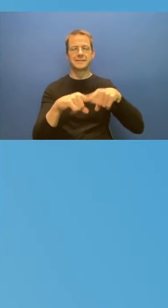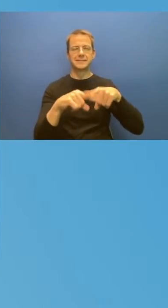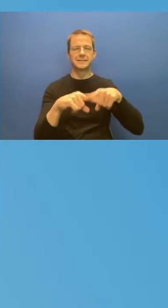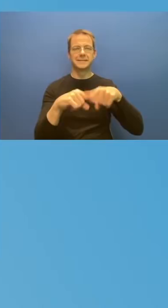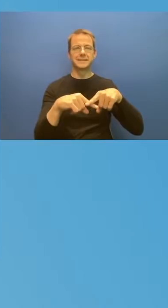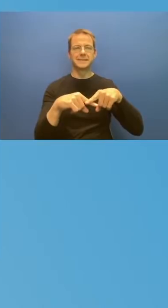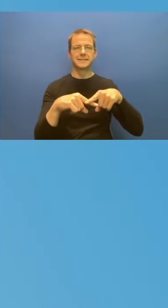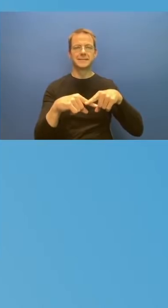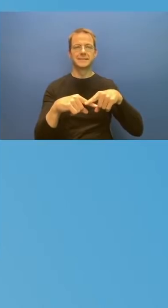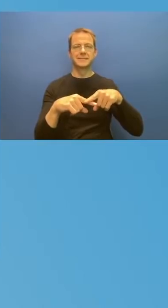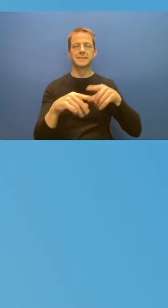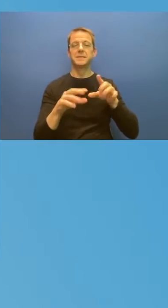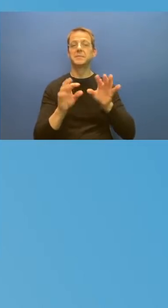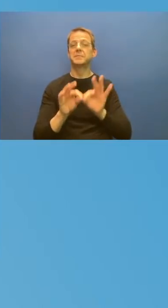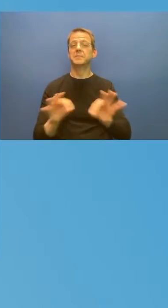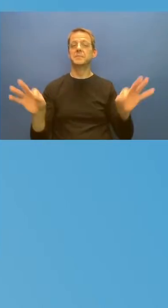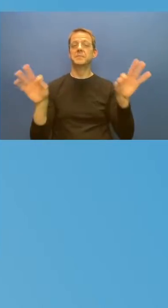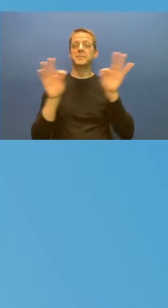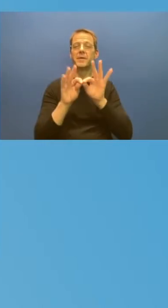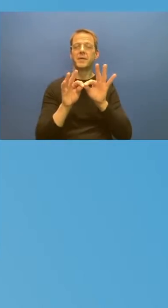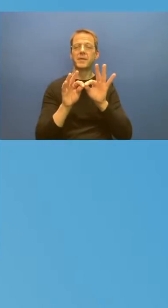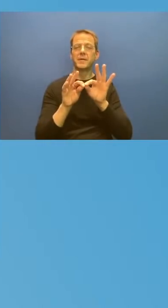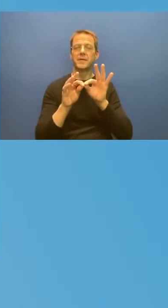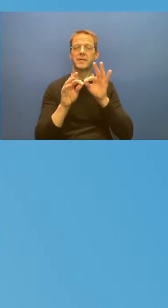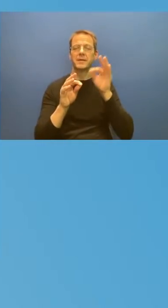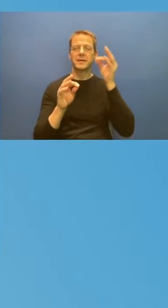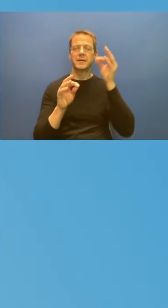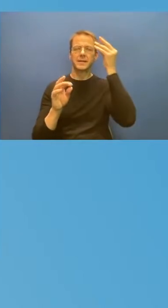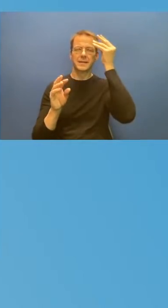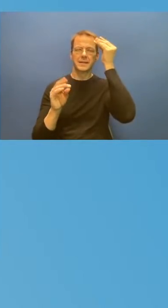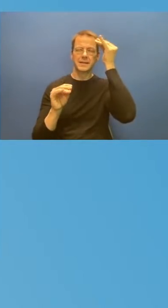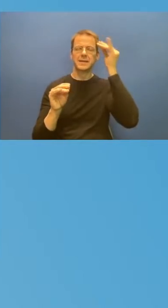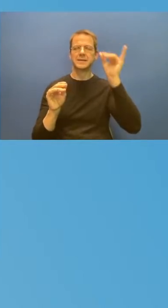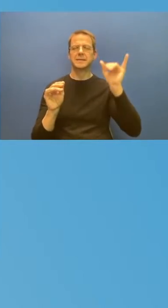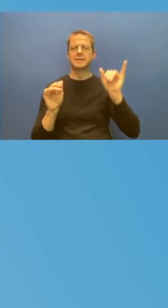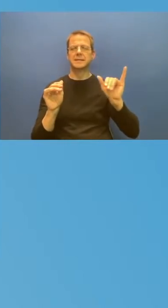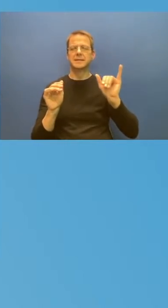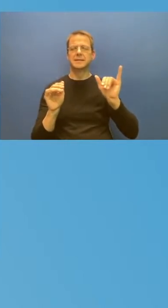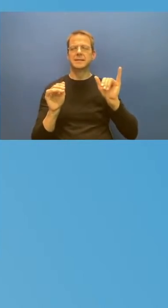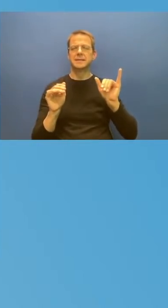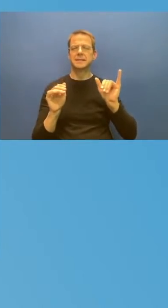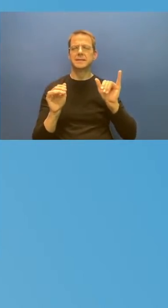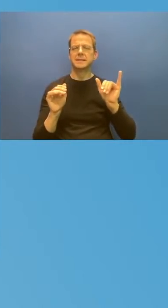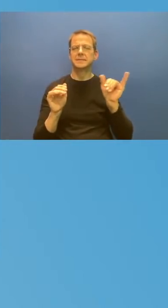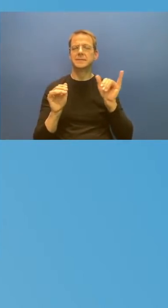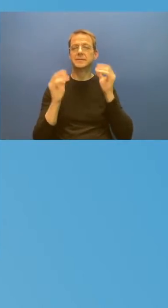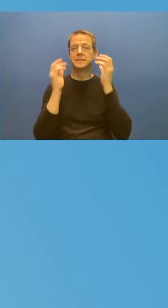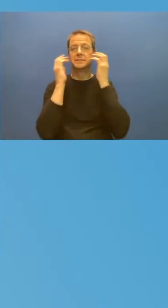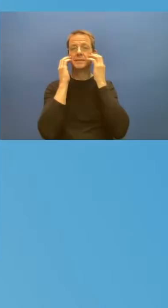the situation with the measles virus isn't the same as what we're looking at with SARS-CoV-2.